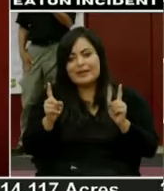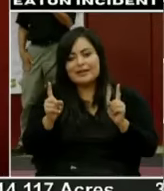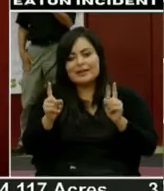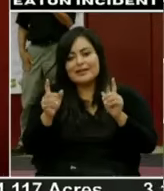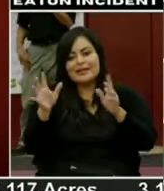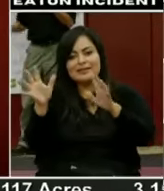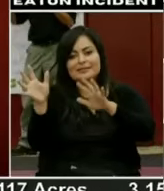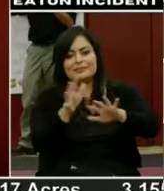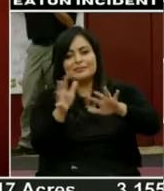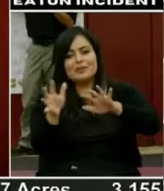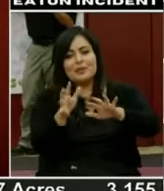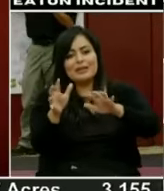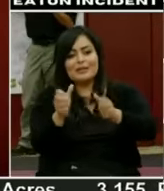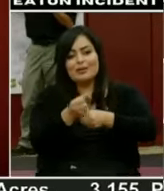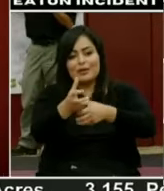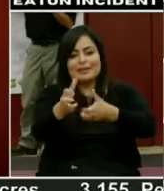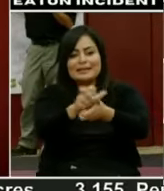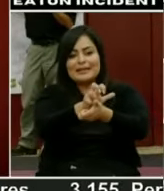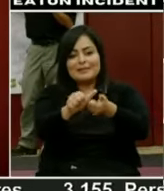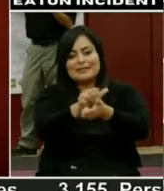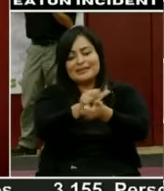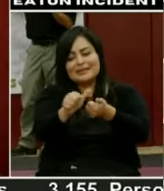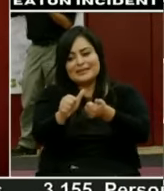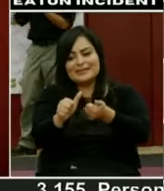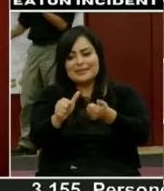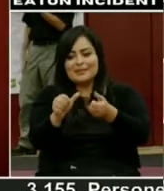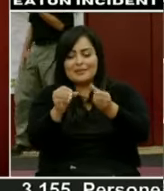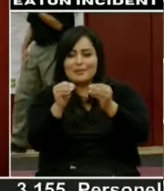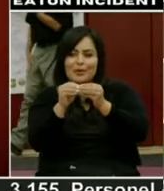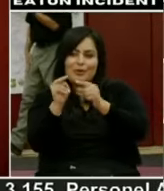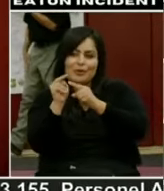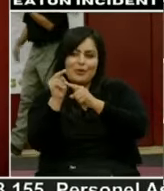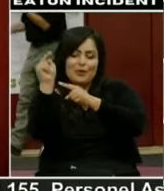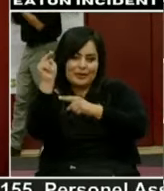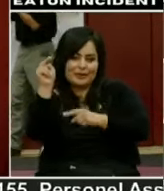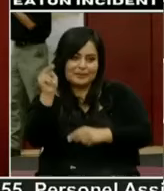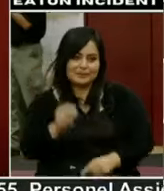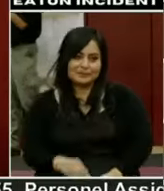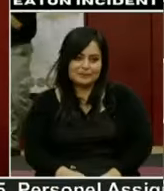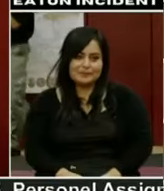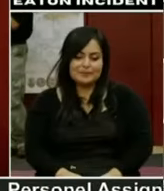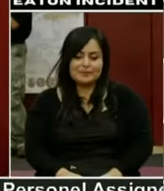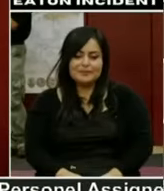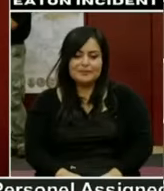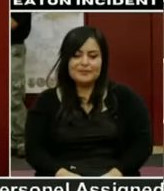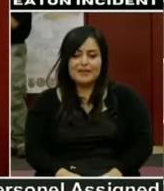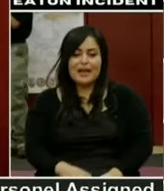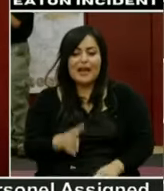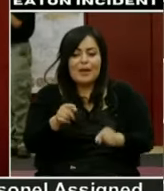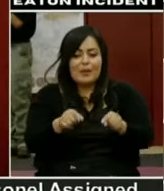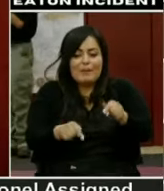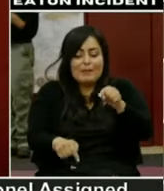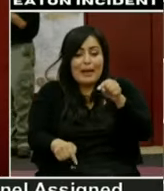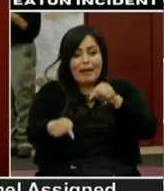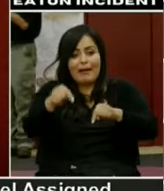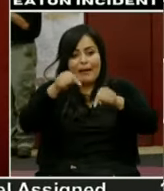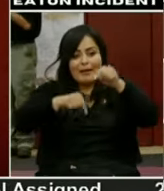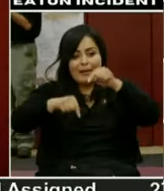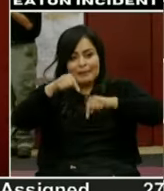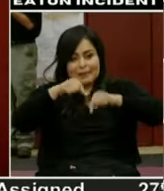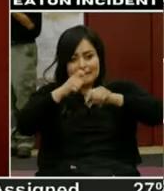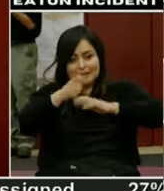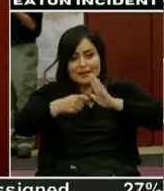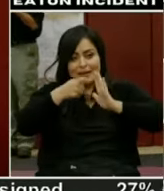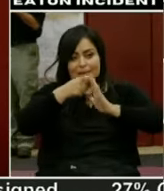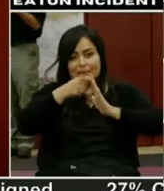damaging winds, things like that, actually are a little bit more north of us. If I can back up a little bit in time, when this